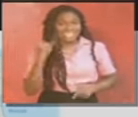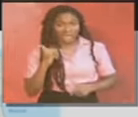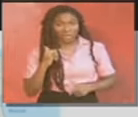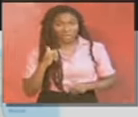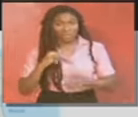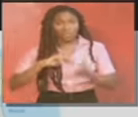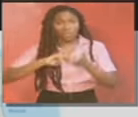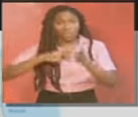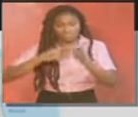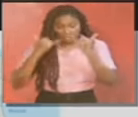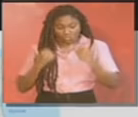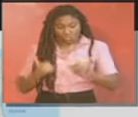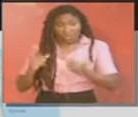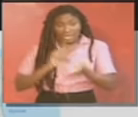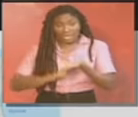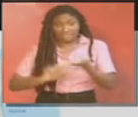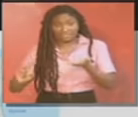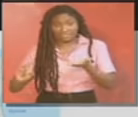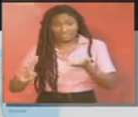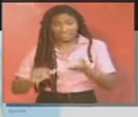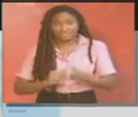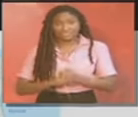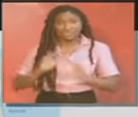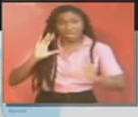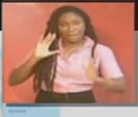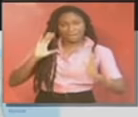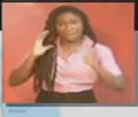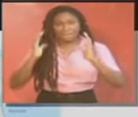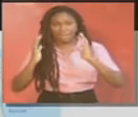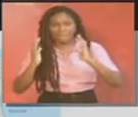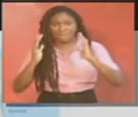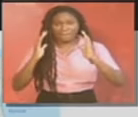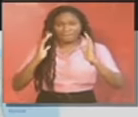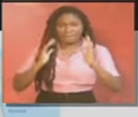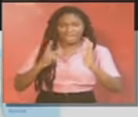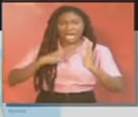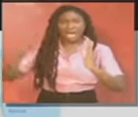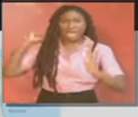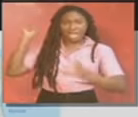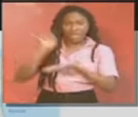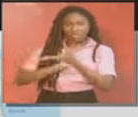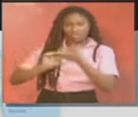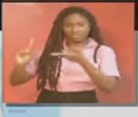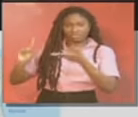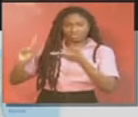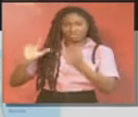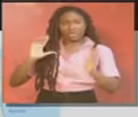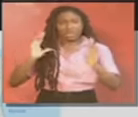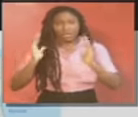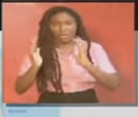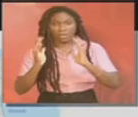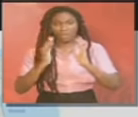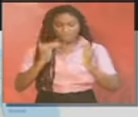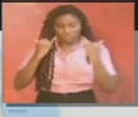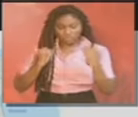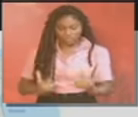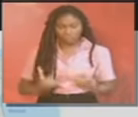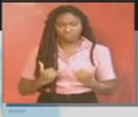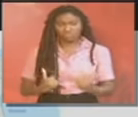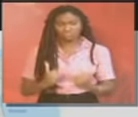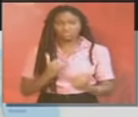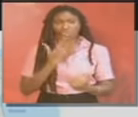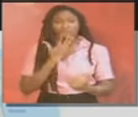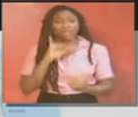under consideration. So we start comparing 2 weeks, Epi week 7, which is in purple, with Epi week 8, which is in